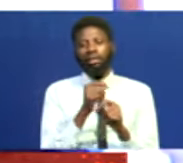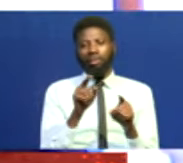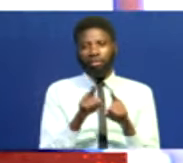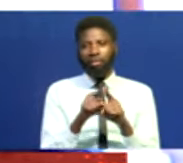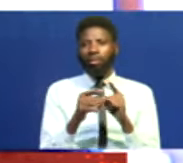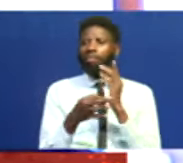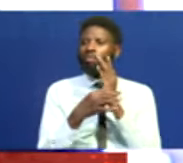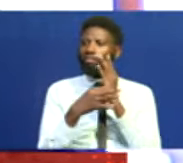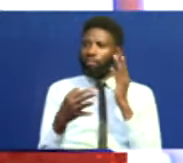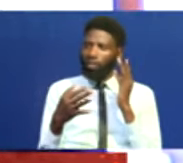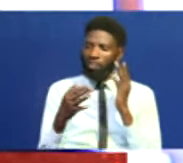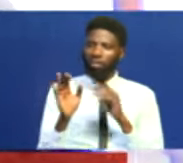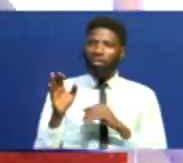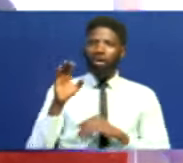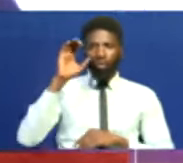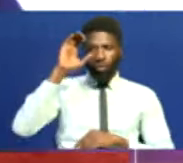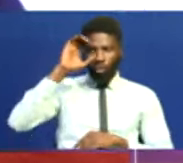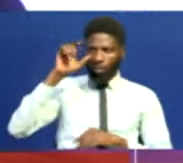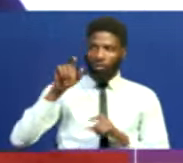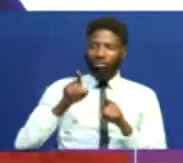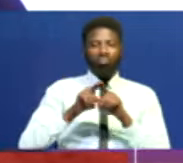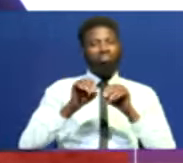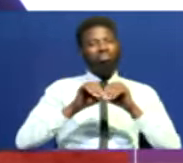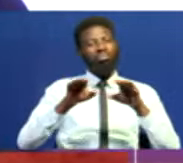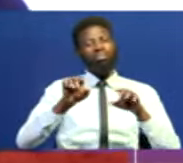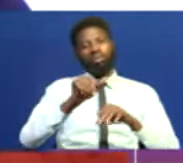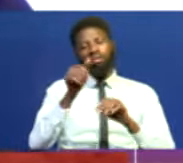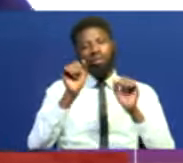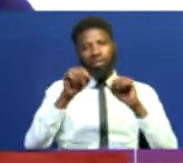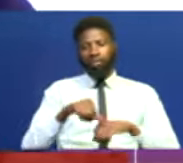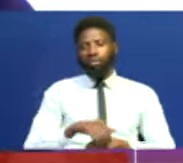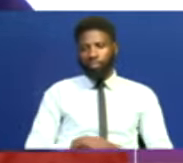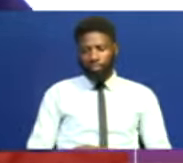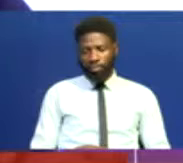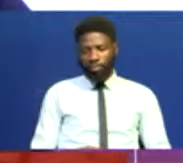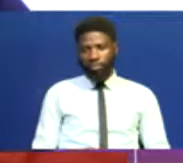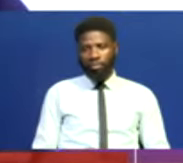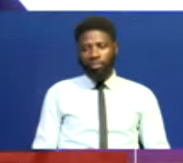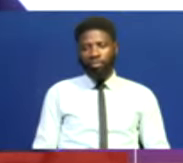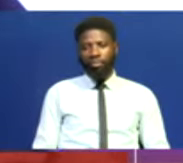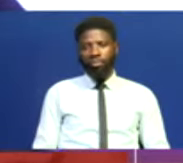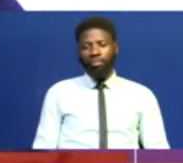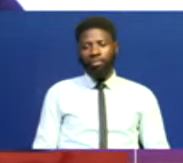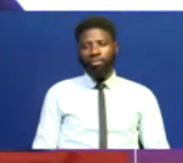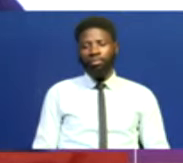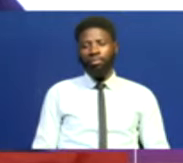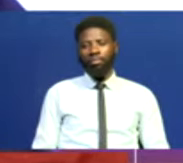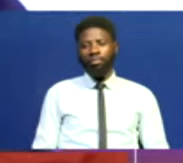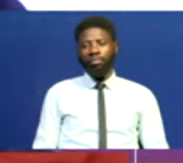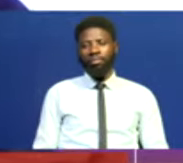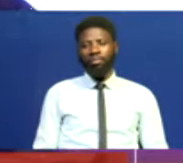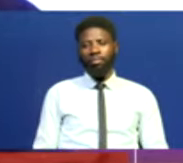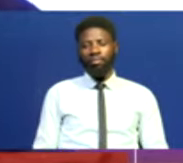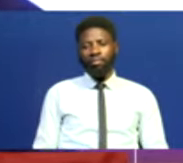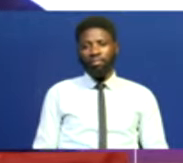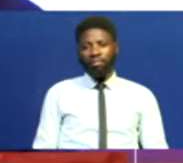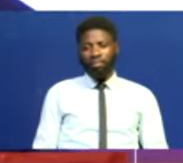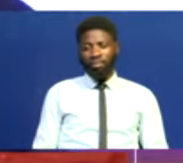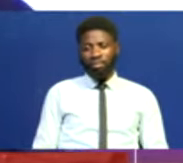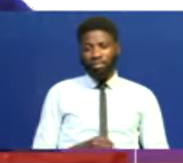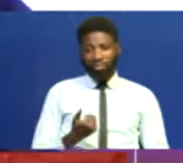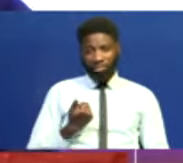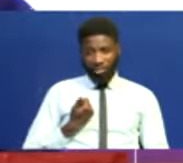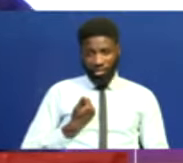across the country and beyond. Singuo, utaomba mtu, mtoto